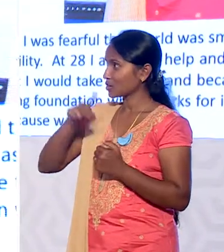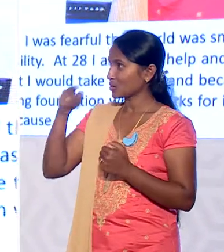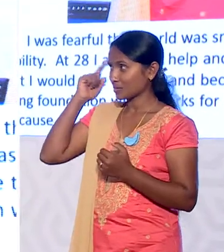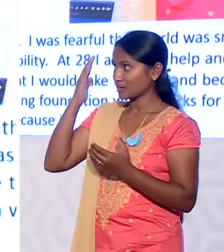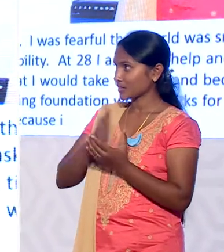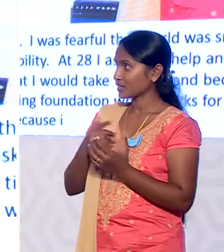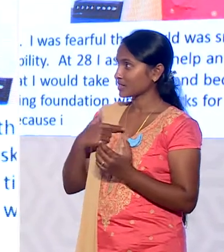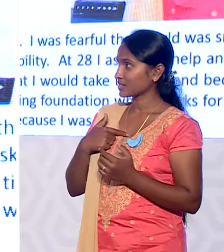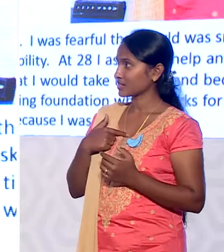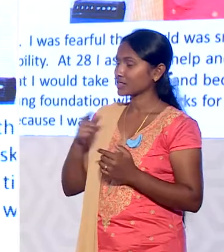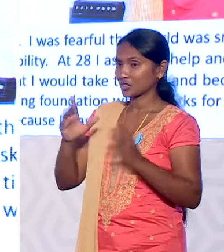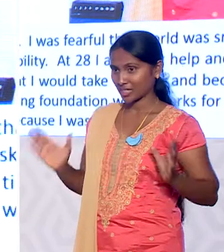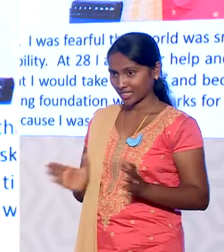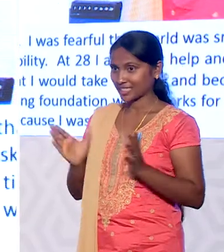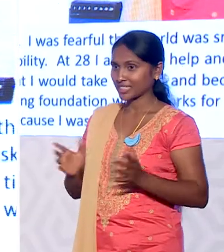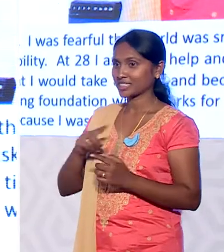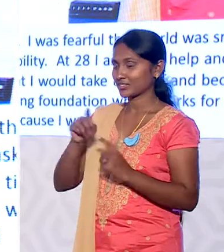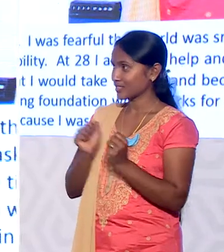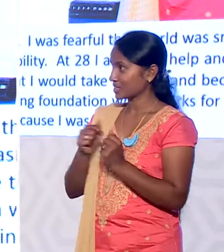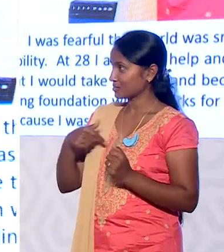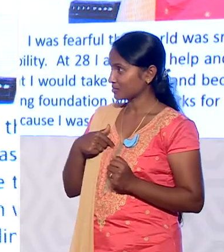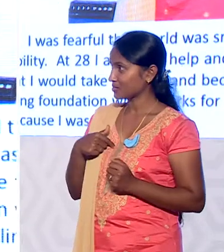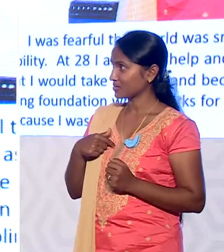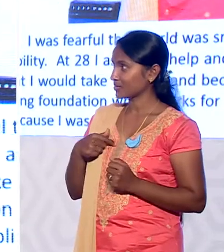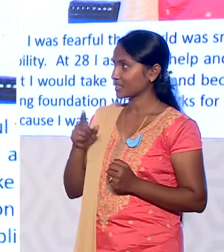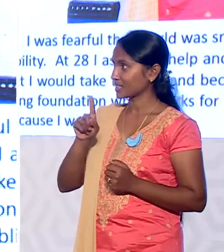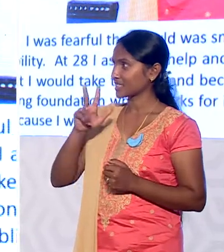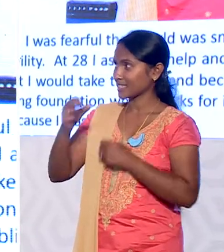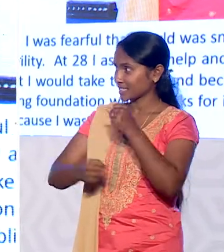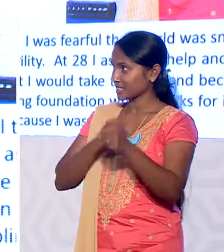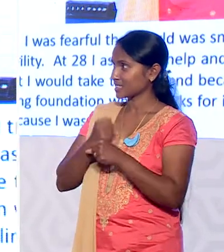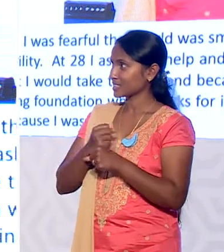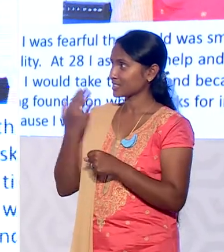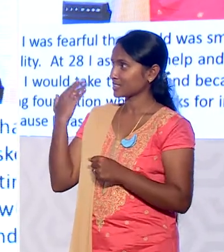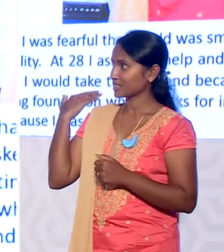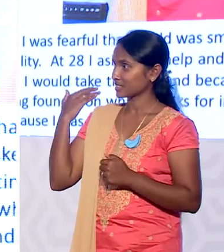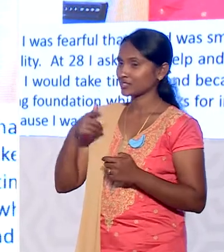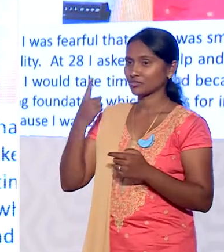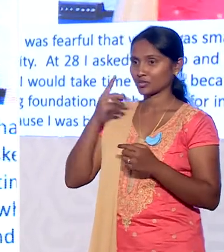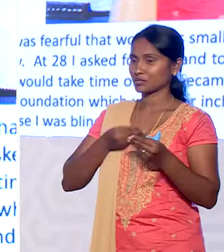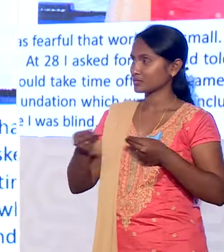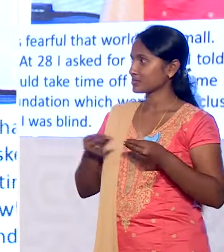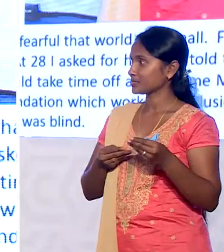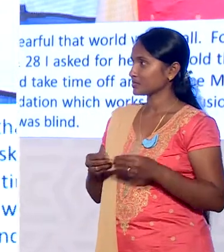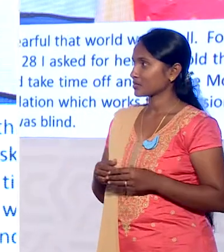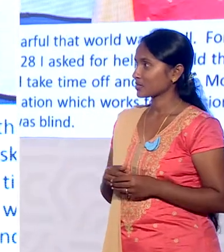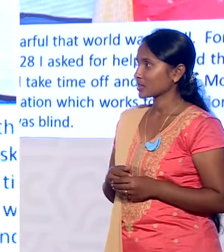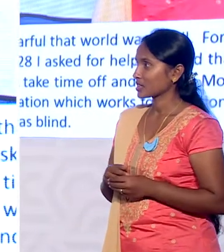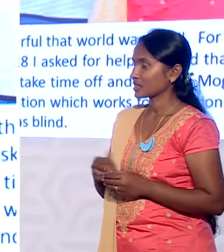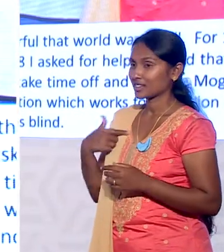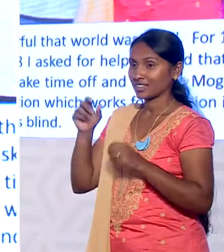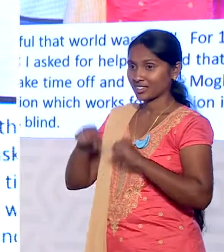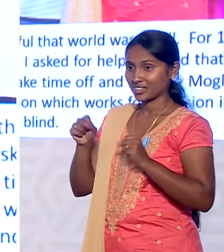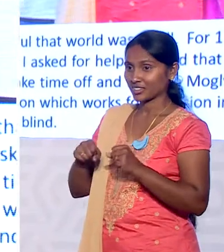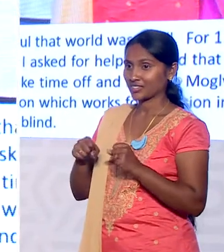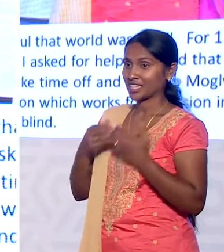me, you encouraged me to be myself. I set off on an 18-year journey around inclusive business. I cannot thank this